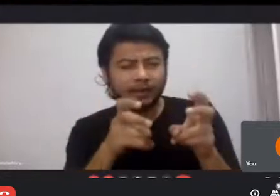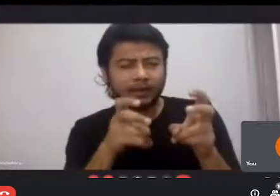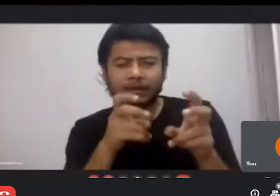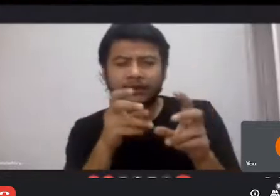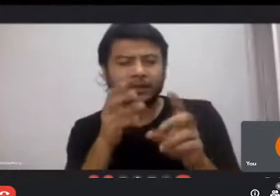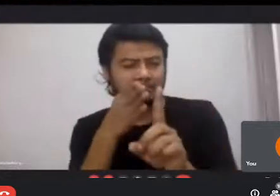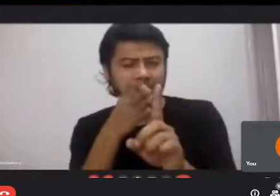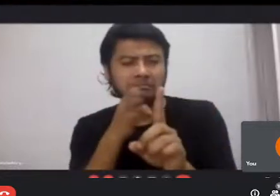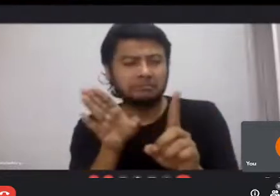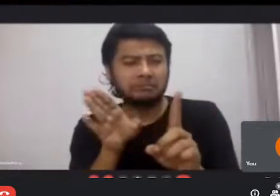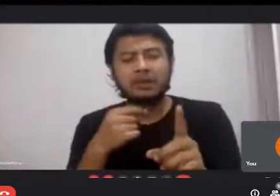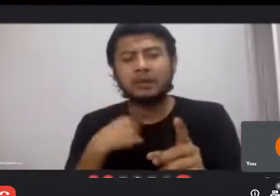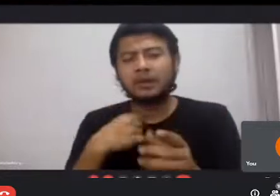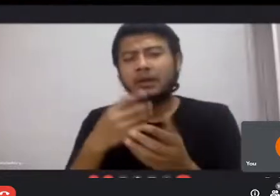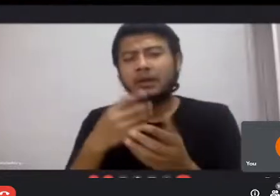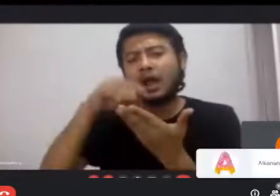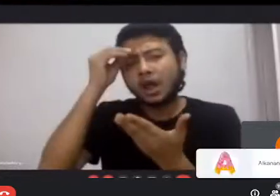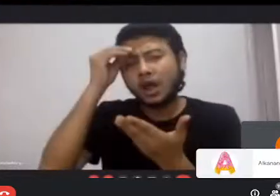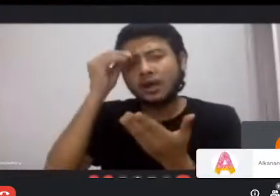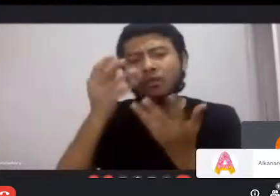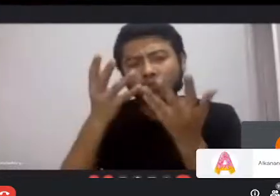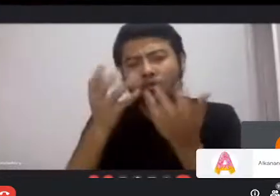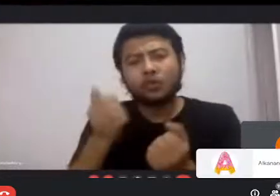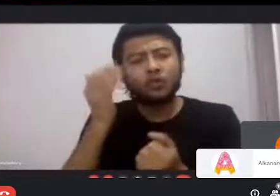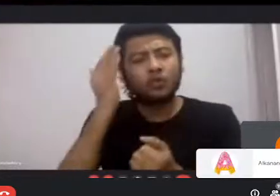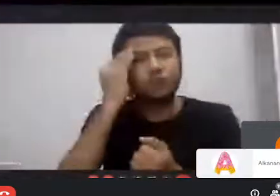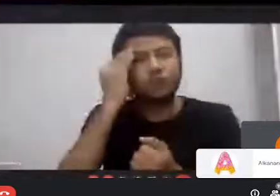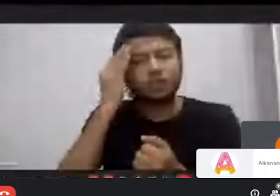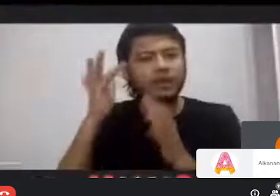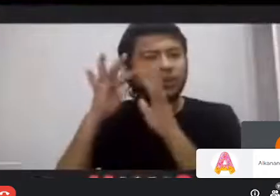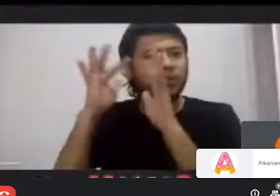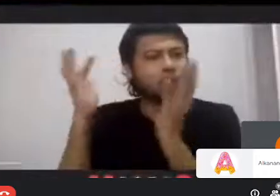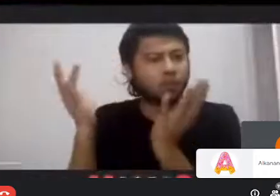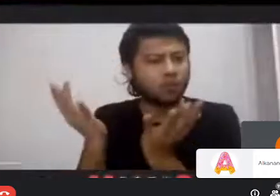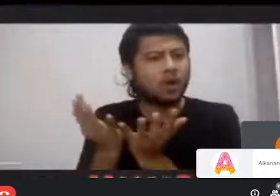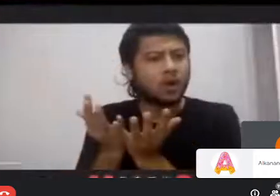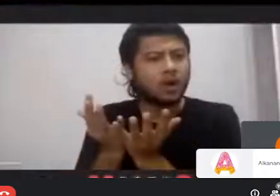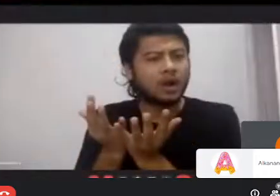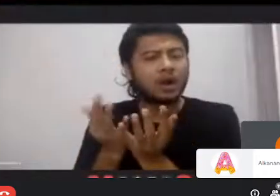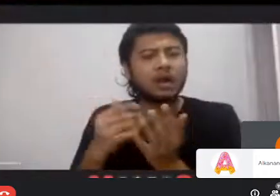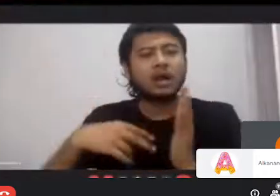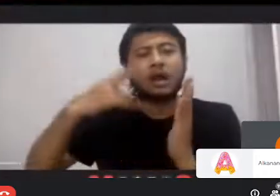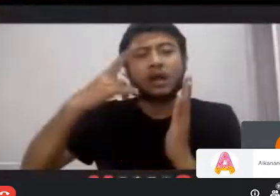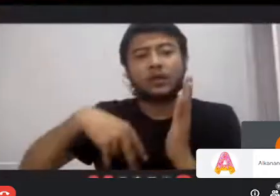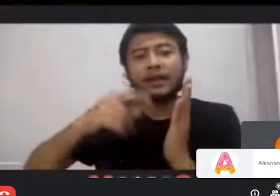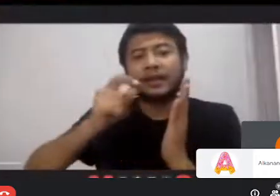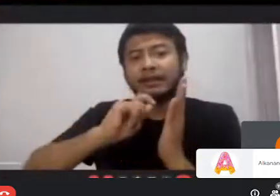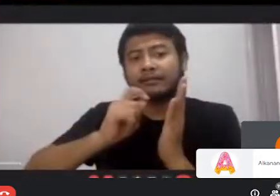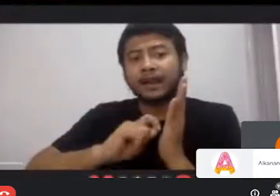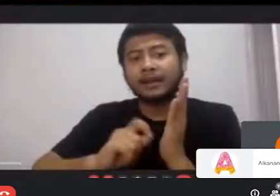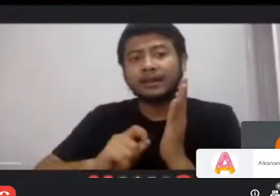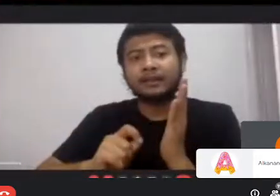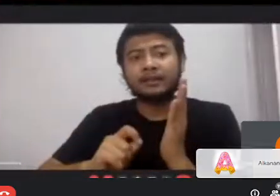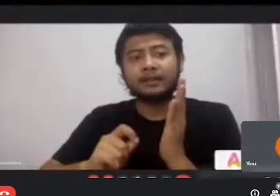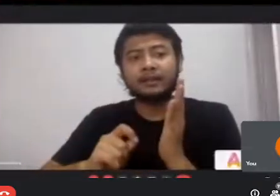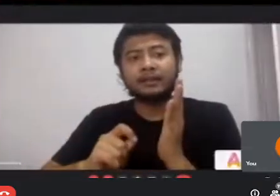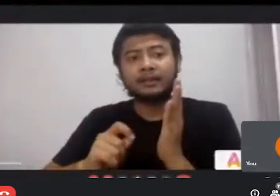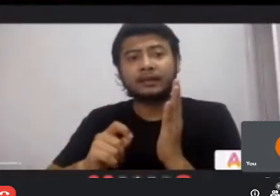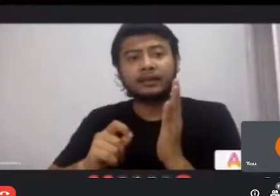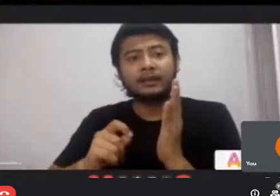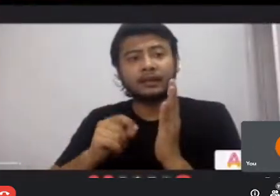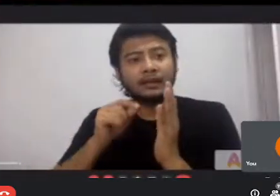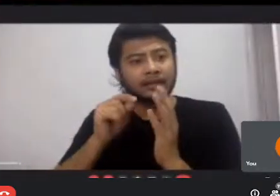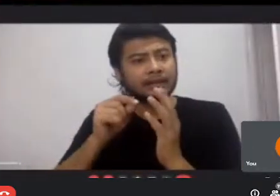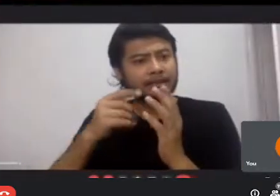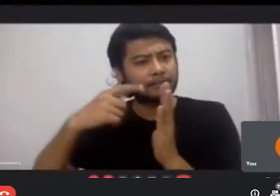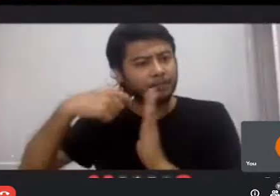around the world and as well as in our part of the country, so that we can also